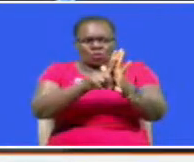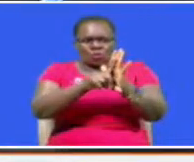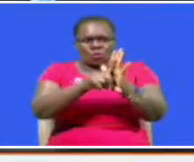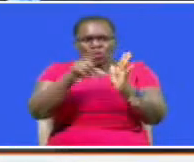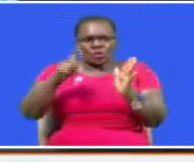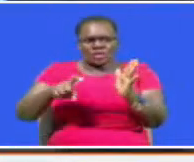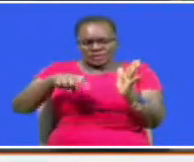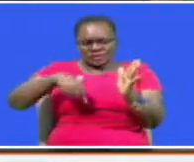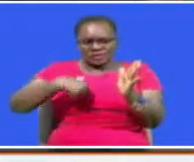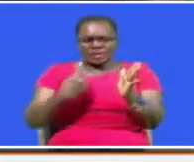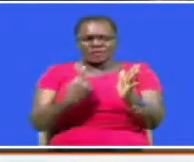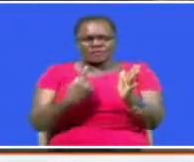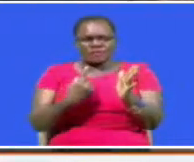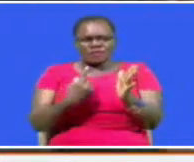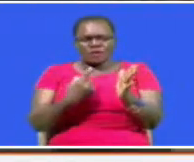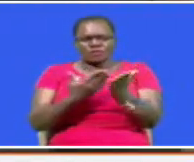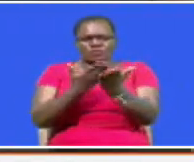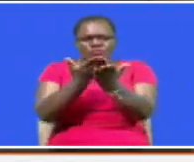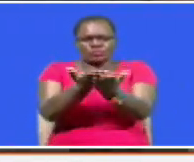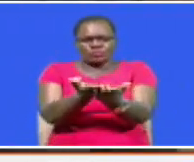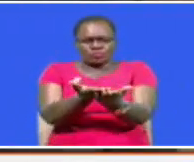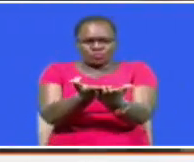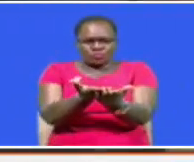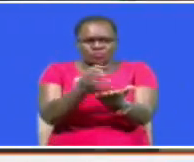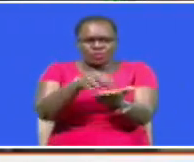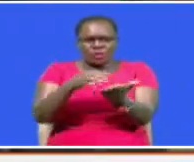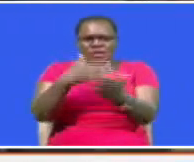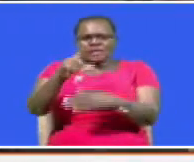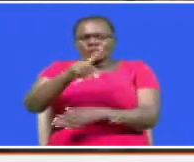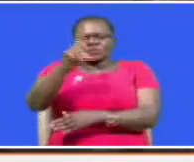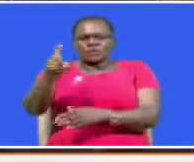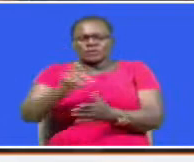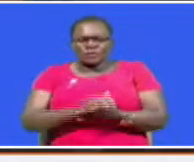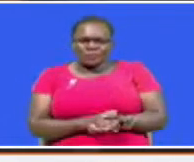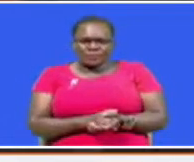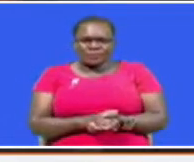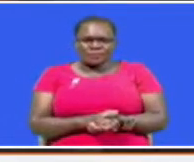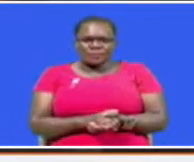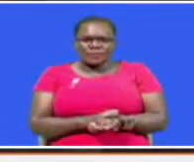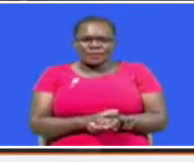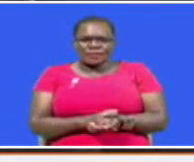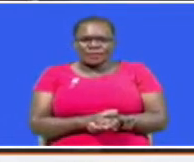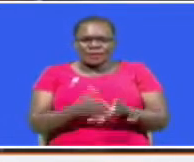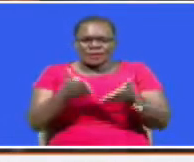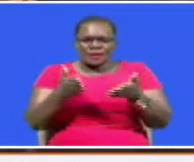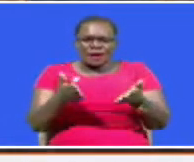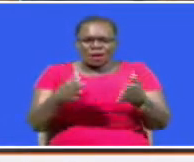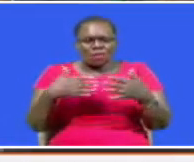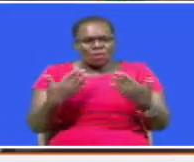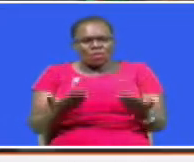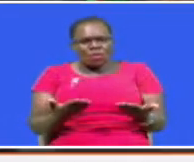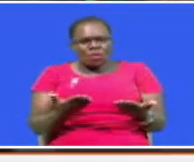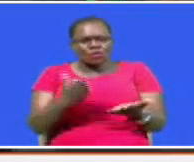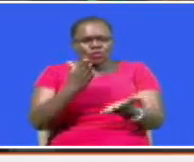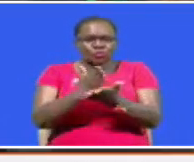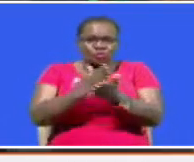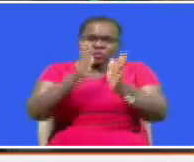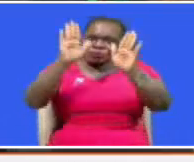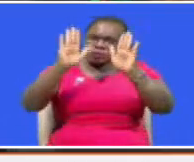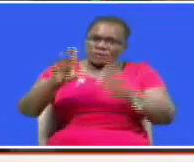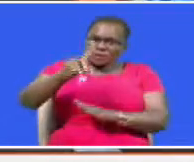have required for us to file a motion, then the next question would be, is it due? Is it really